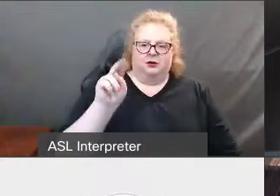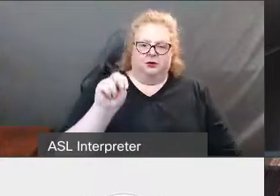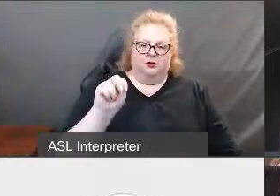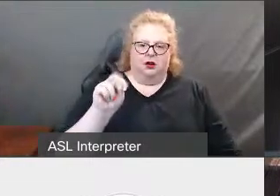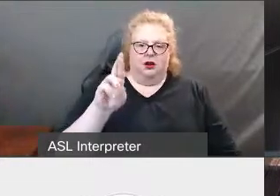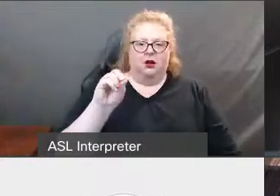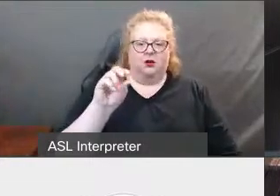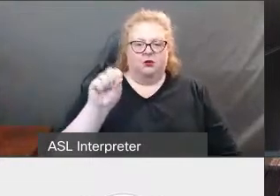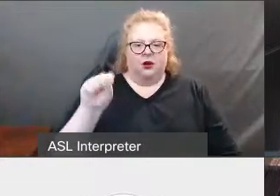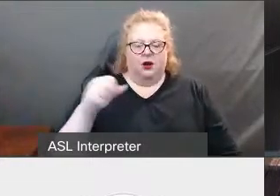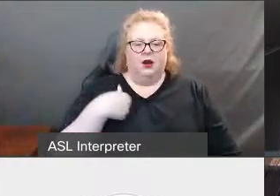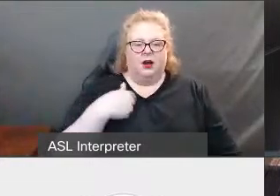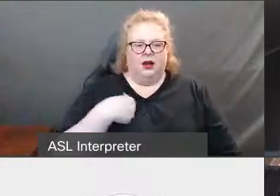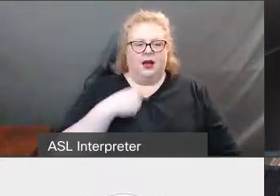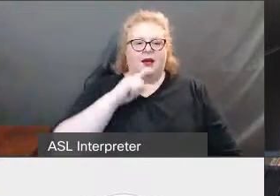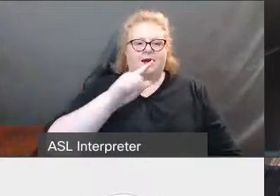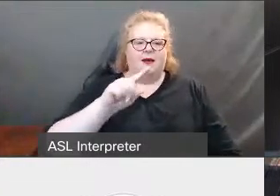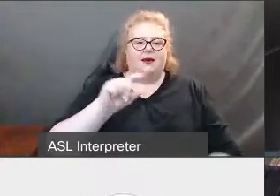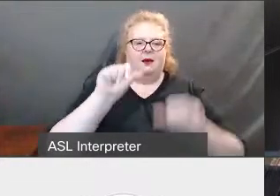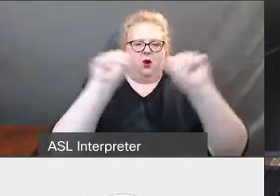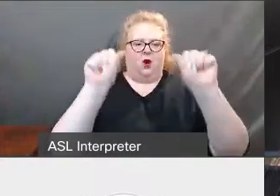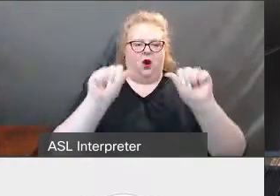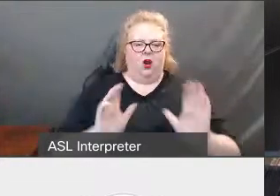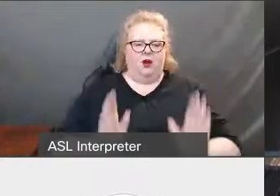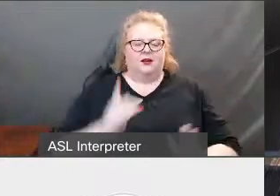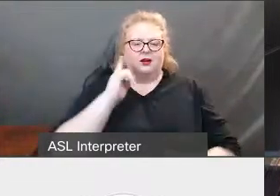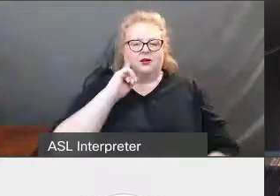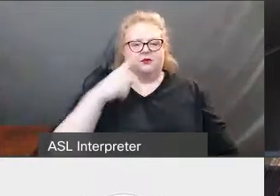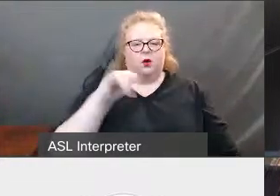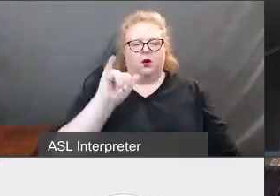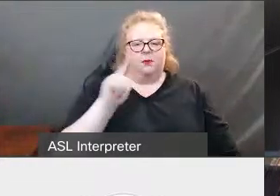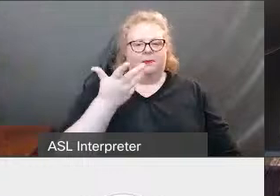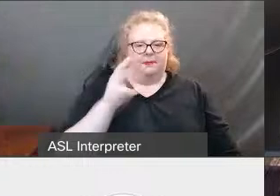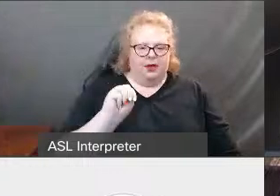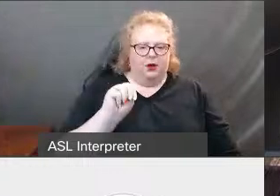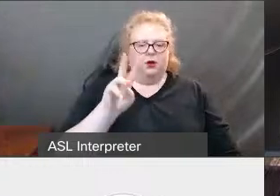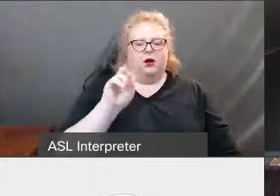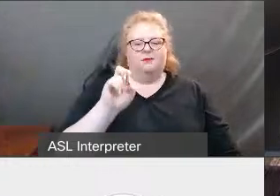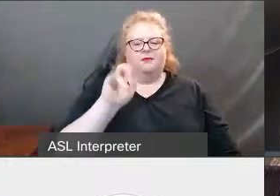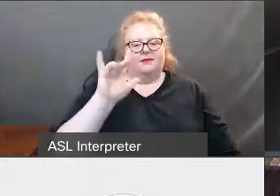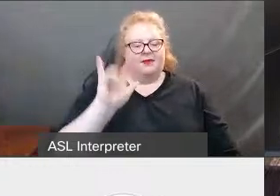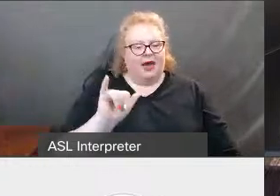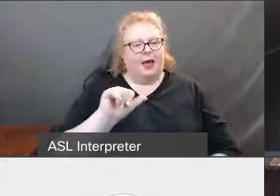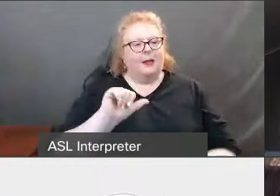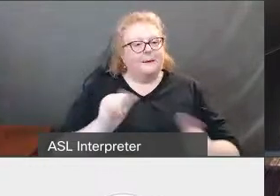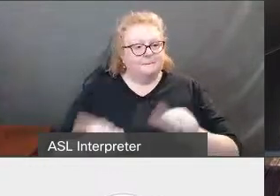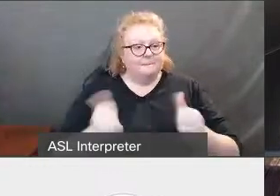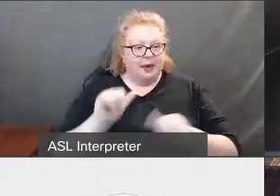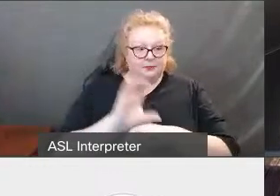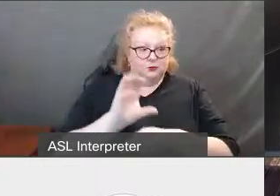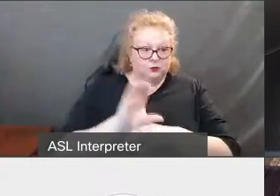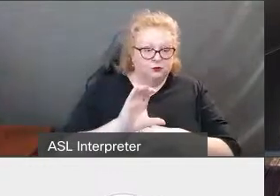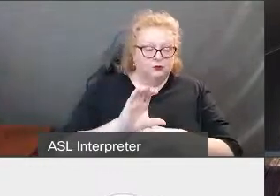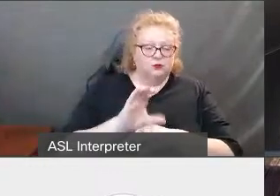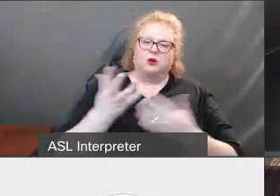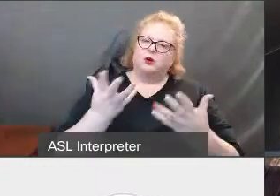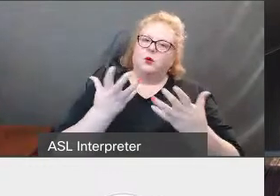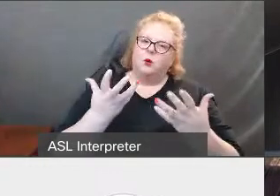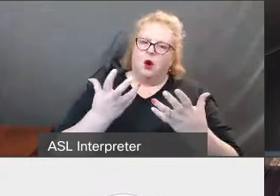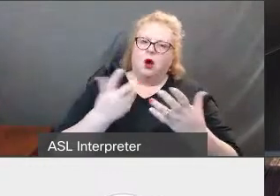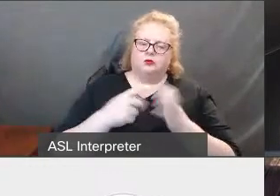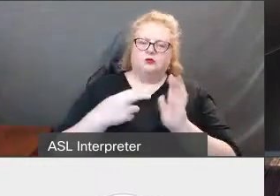and agent for Pilgrim Valley Baptist Church. We'd like to represent